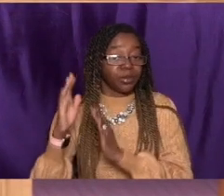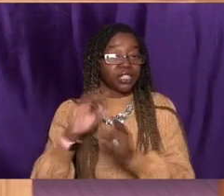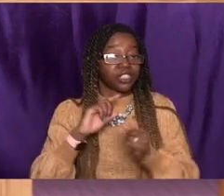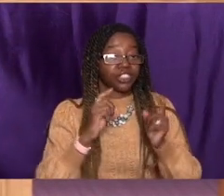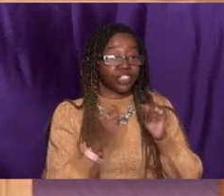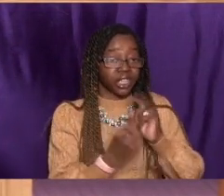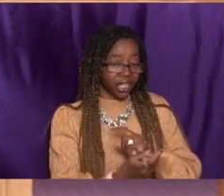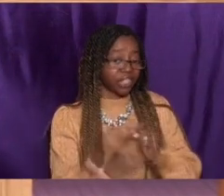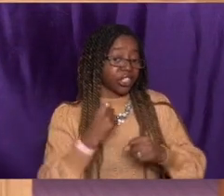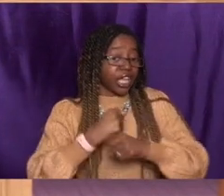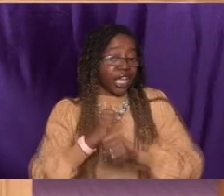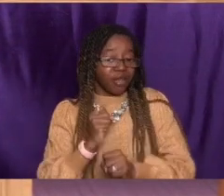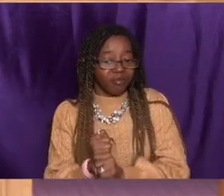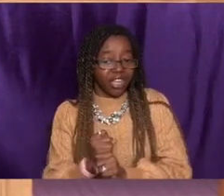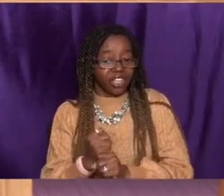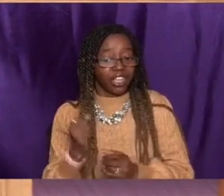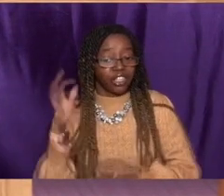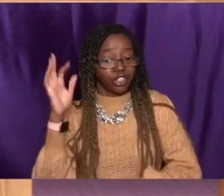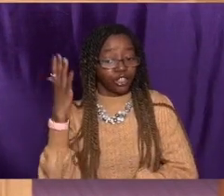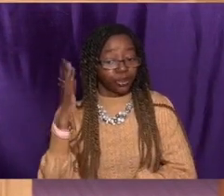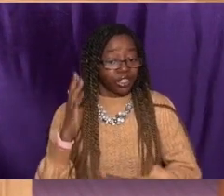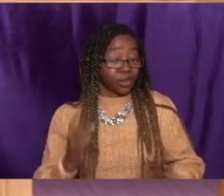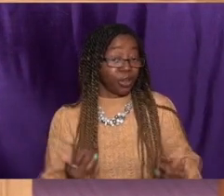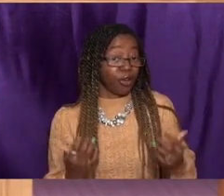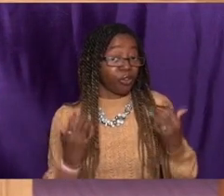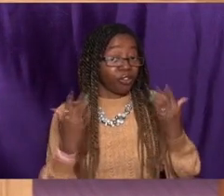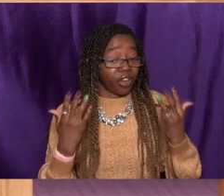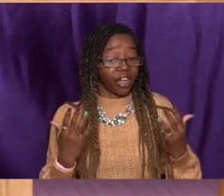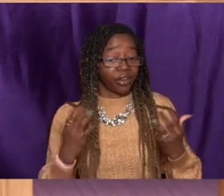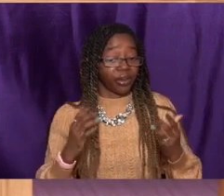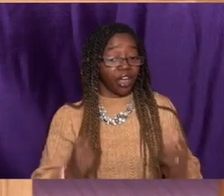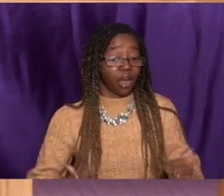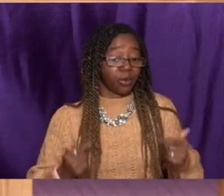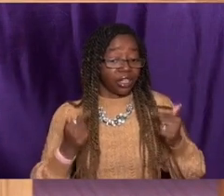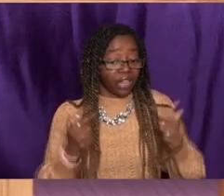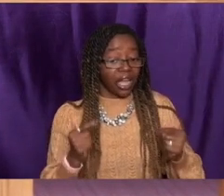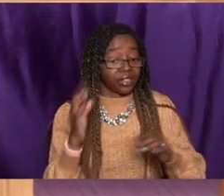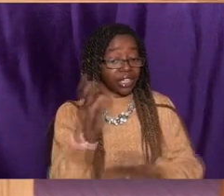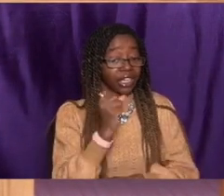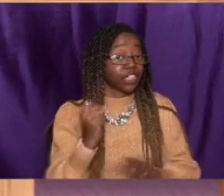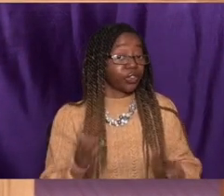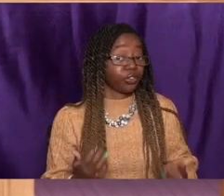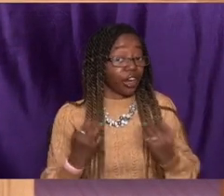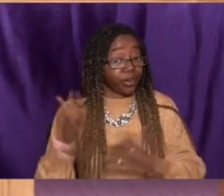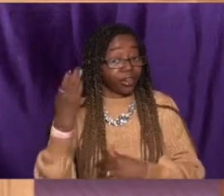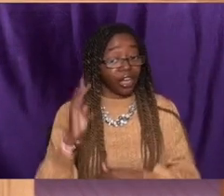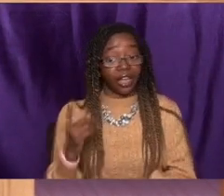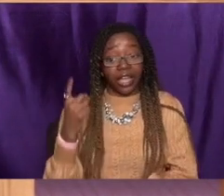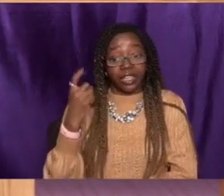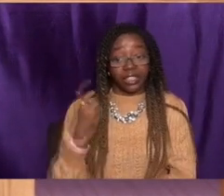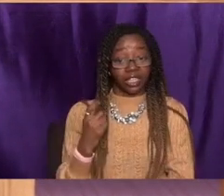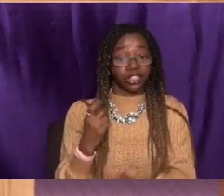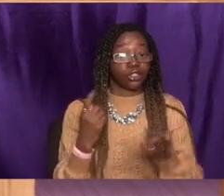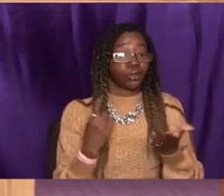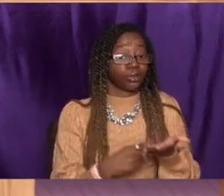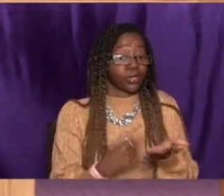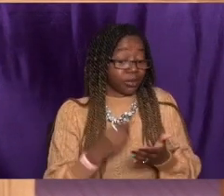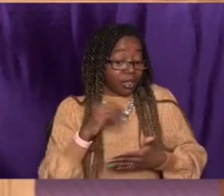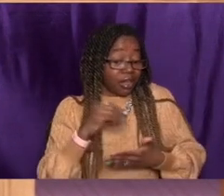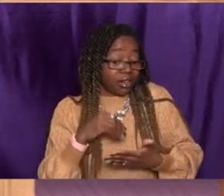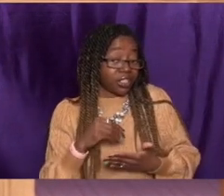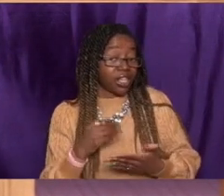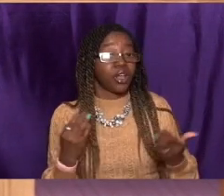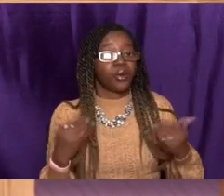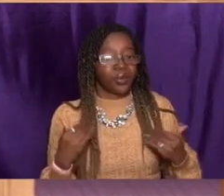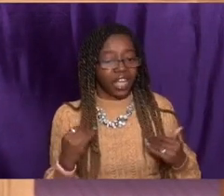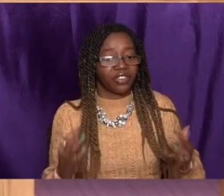changed it. It caused this bush to catch fire. It causes our lives to catch fire. And God for asking us to do something in us because we